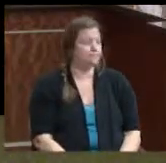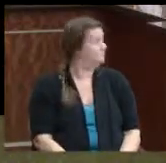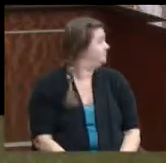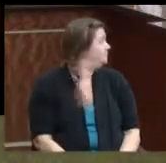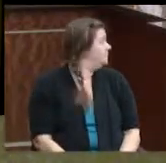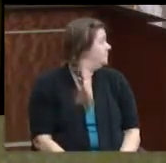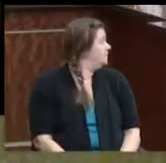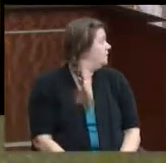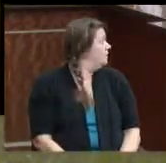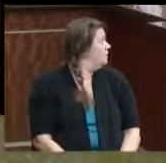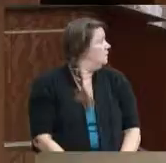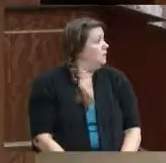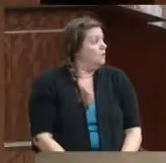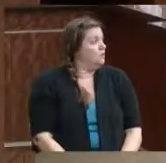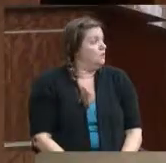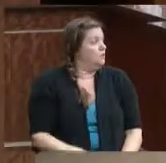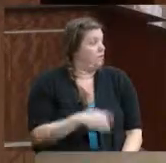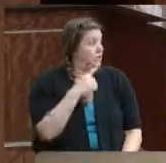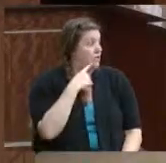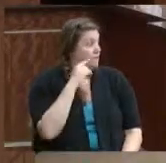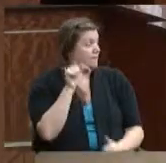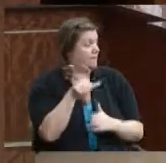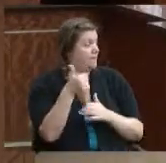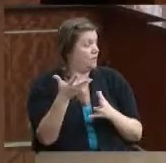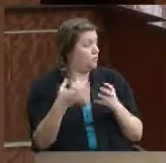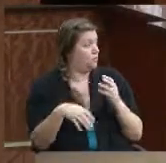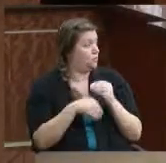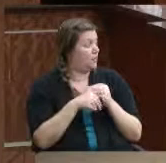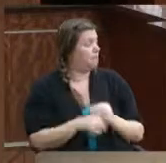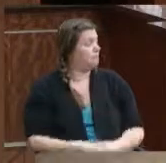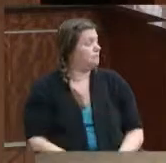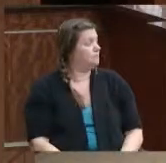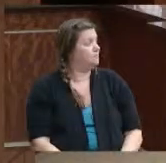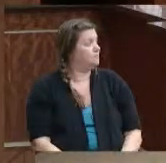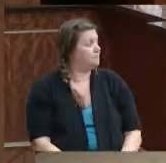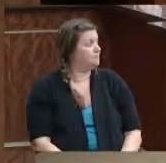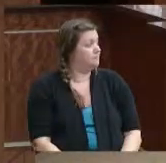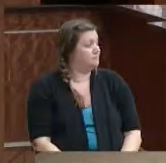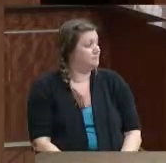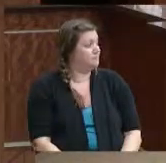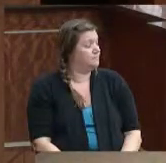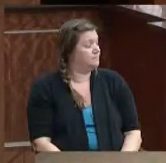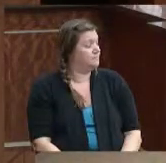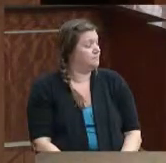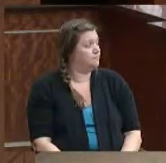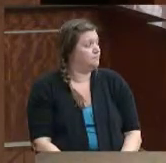anything to add or not. Sure. Did you have anything to add, Jack or Beth?